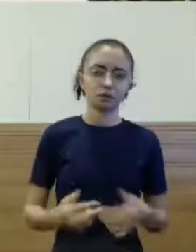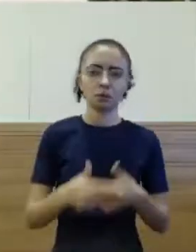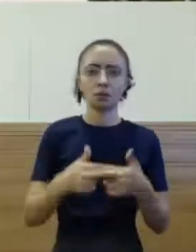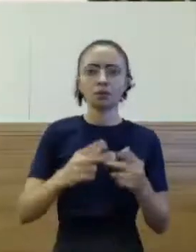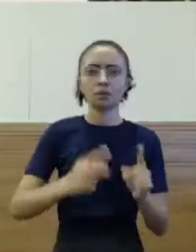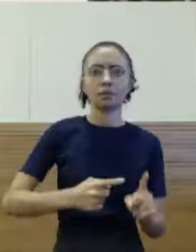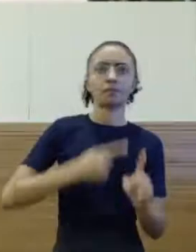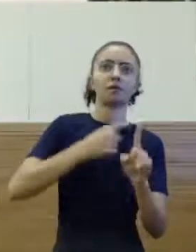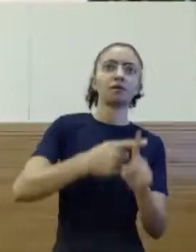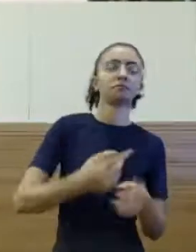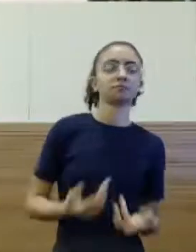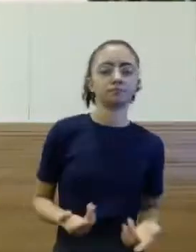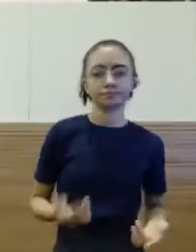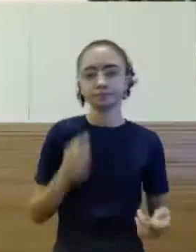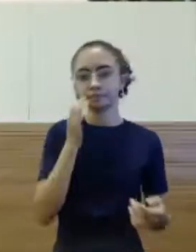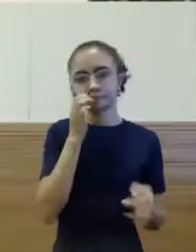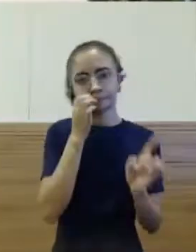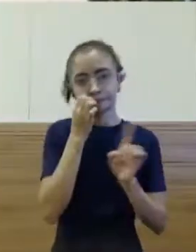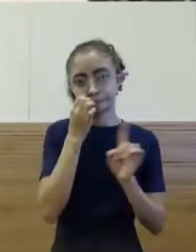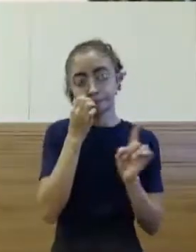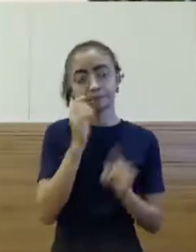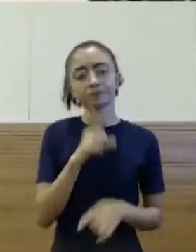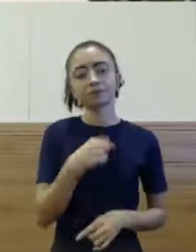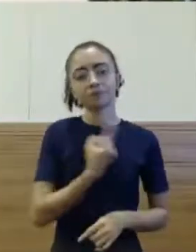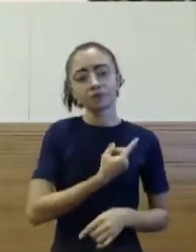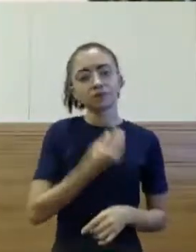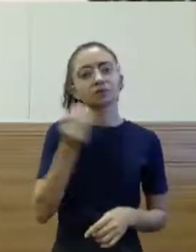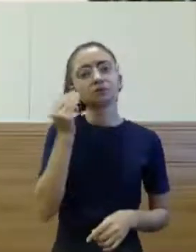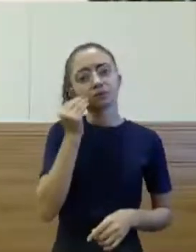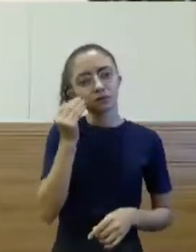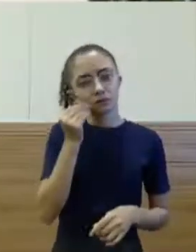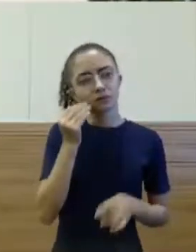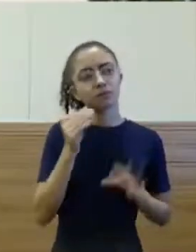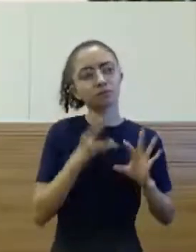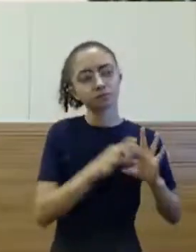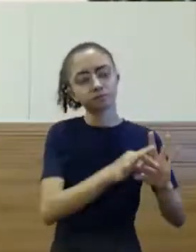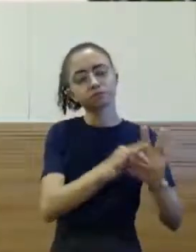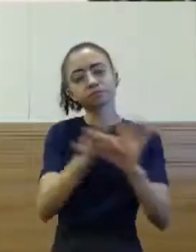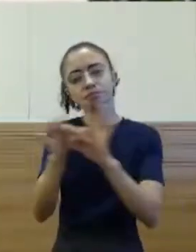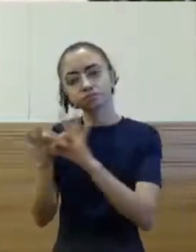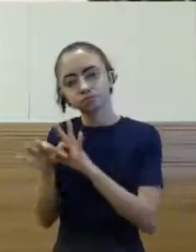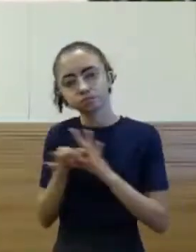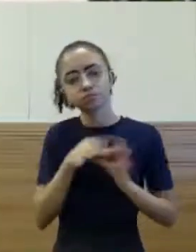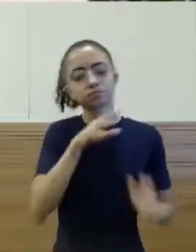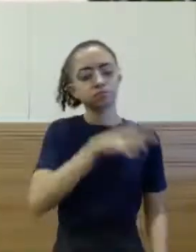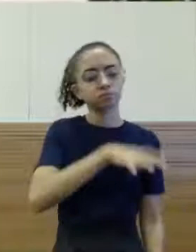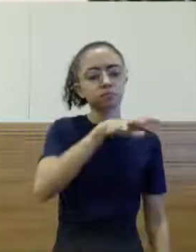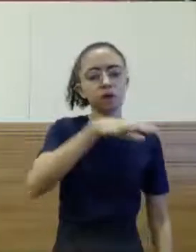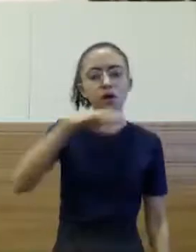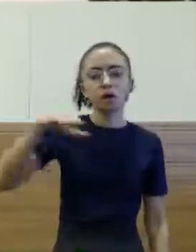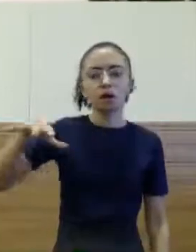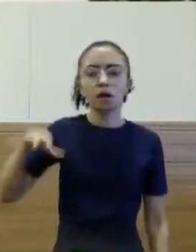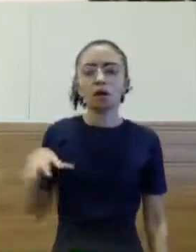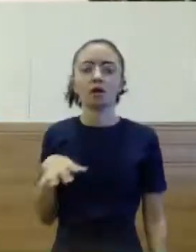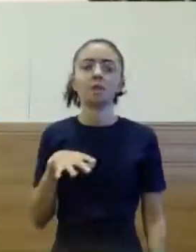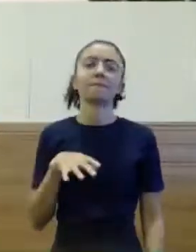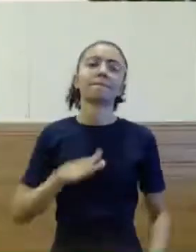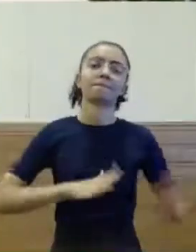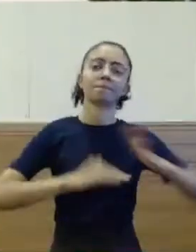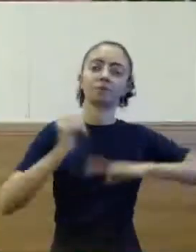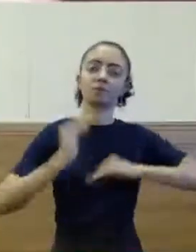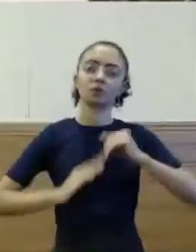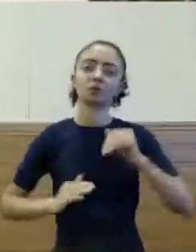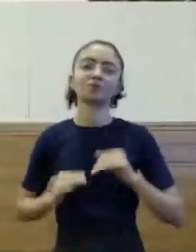there's just it's just another handbook. So we need to think about intersectoriality and to have other disciplines together with us to